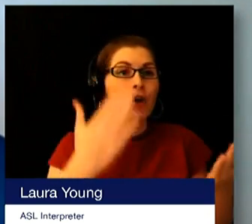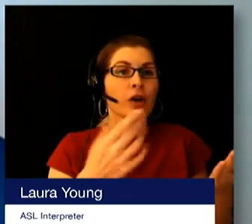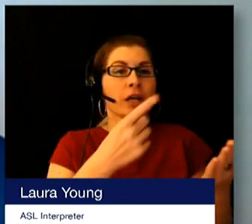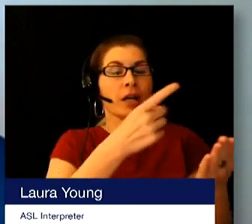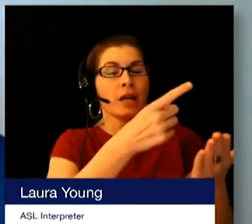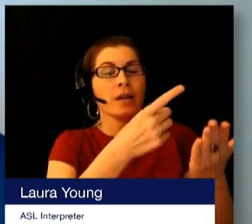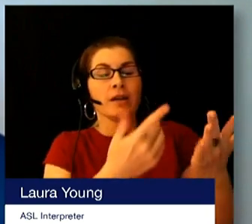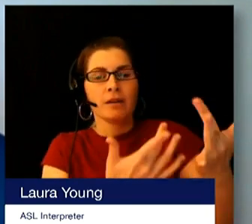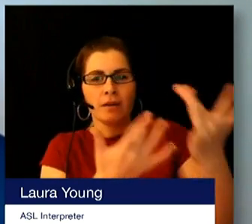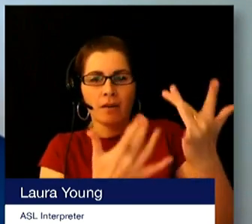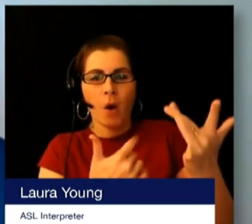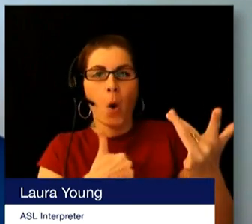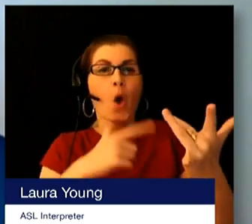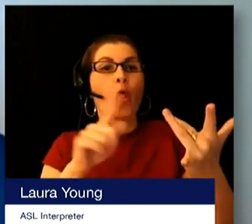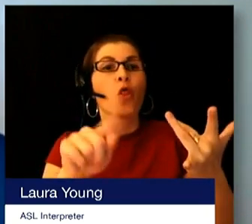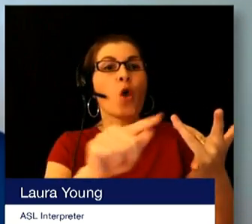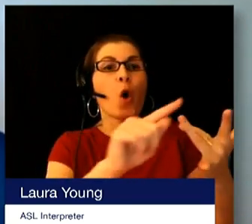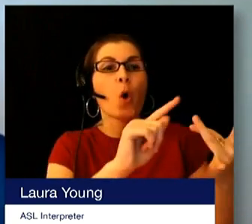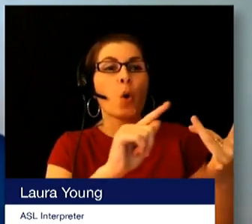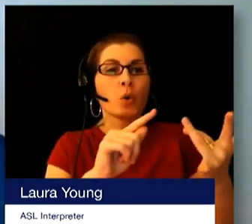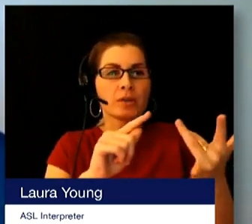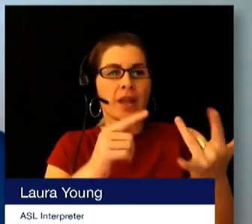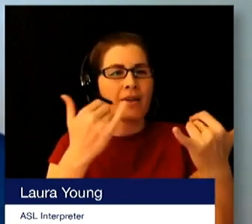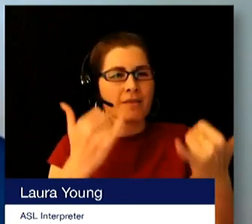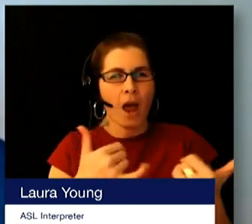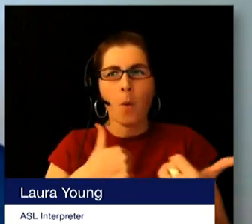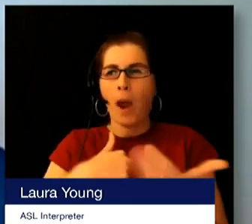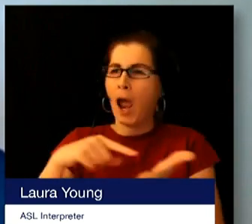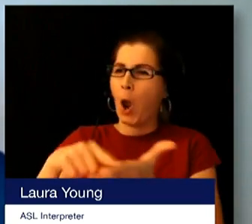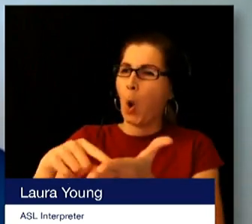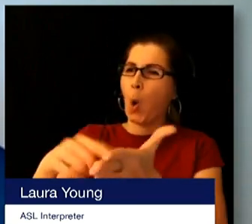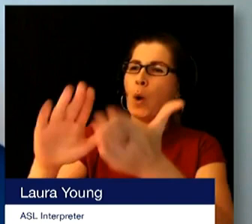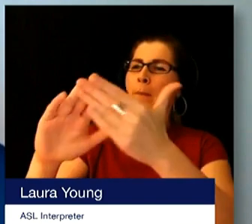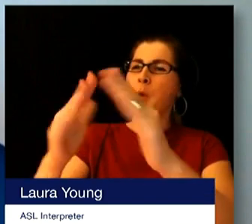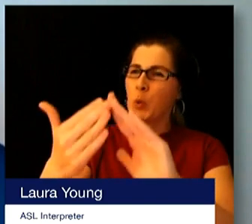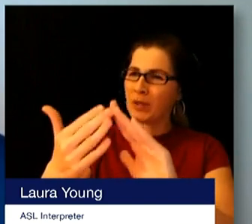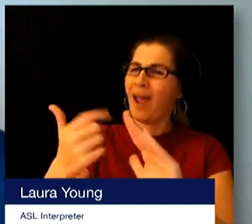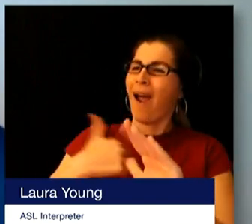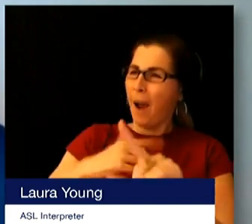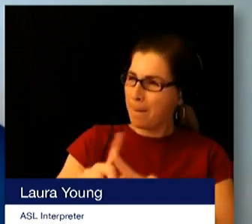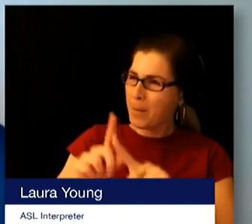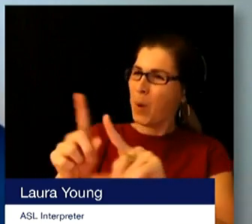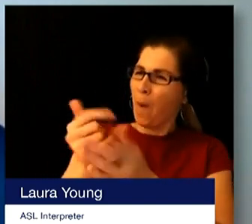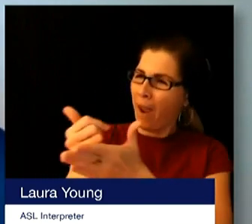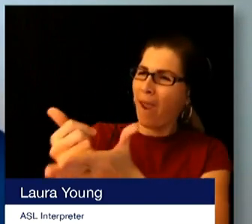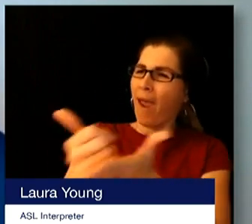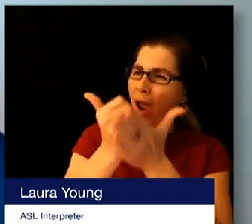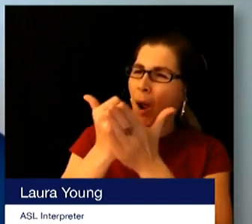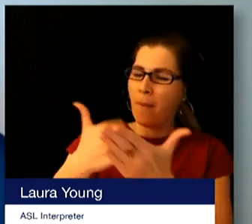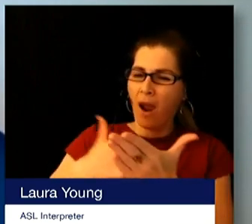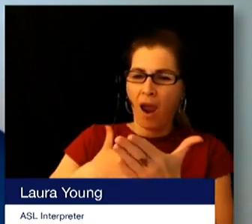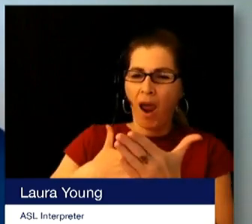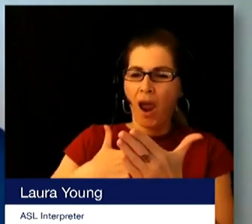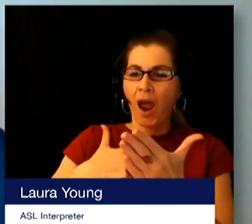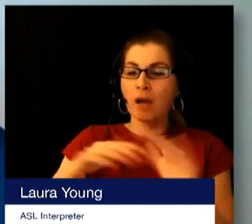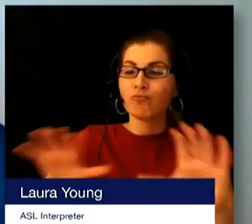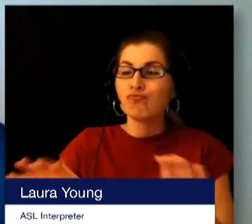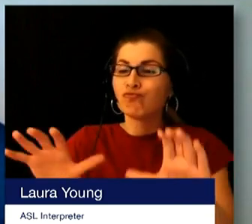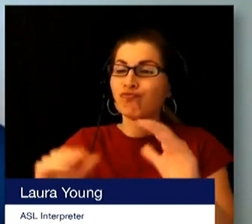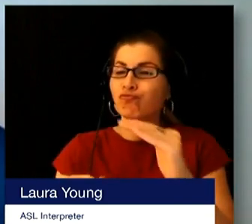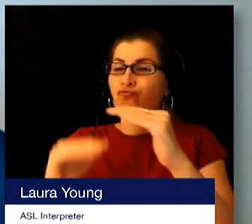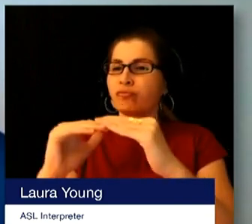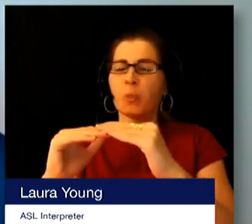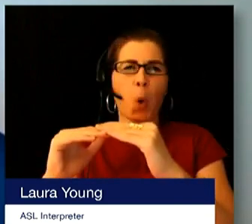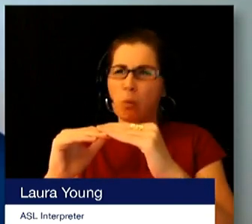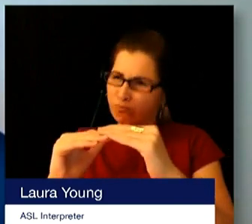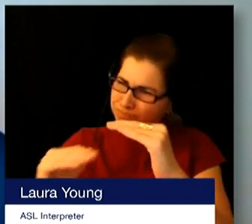community, I owe those in prison that I was incarcerated with, to not only go out and do good, but to go above and beyond and to be that example, to be